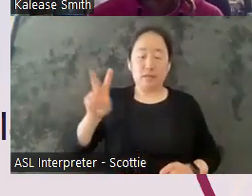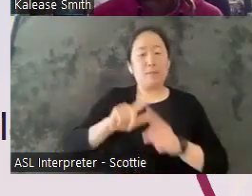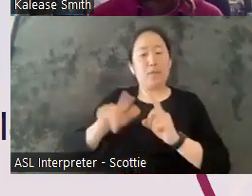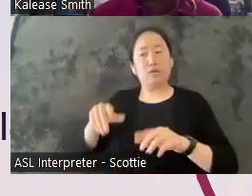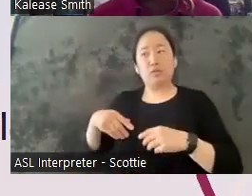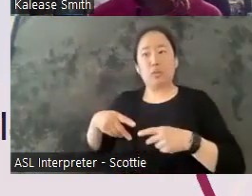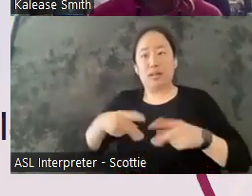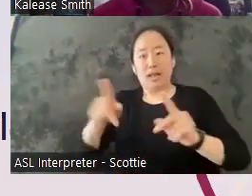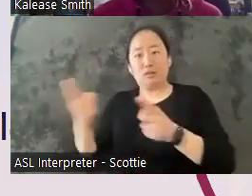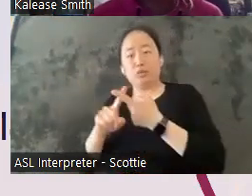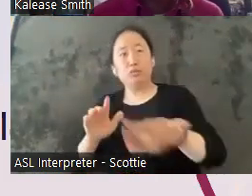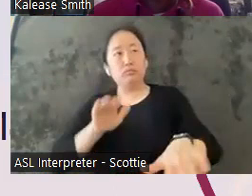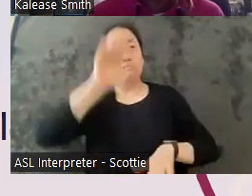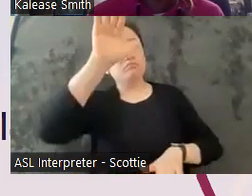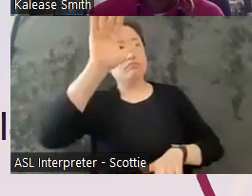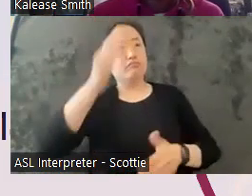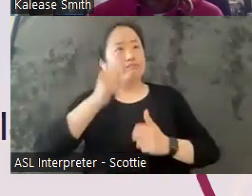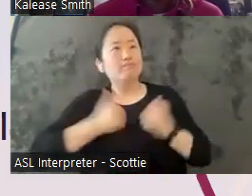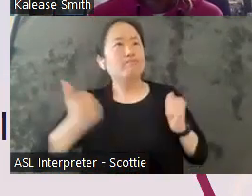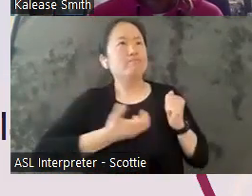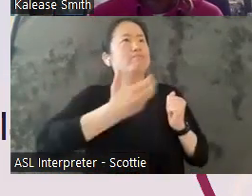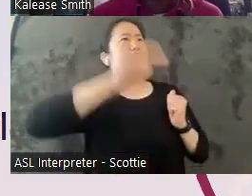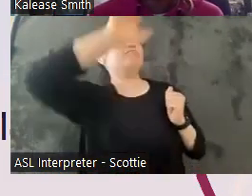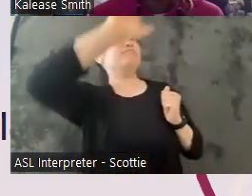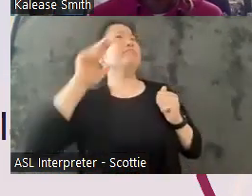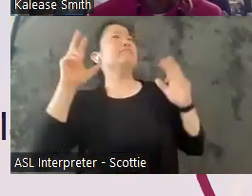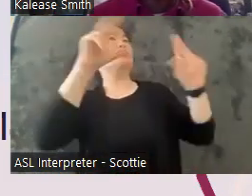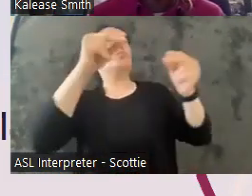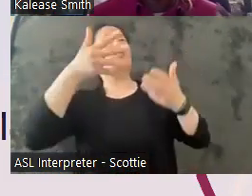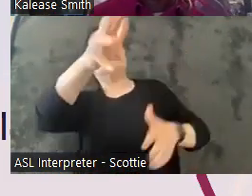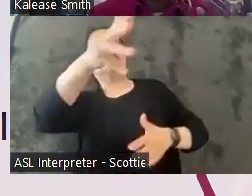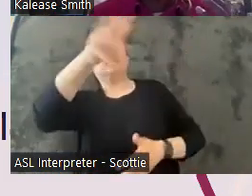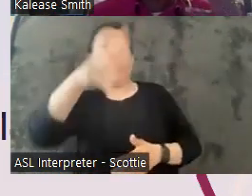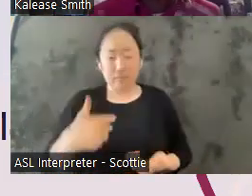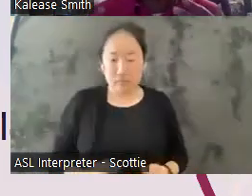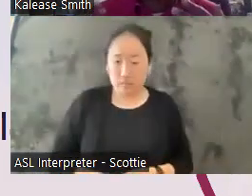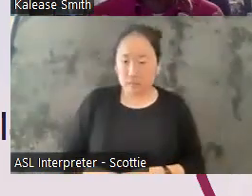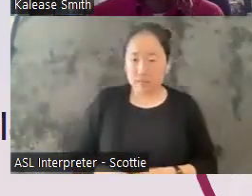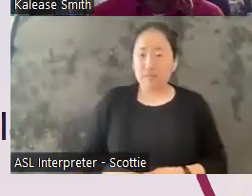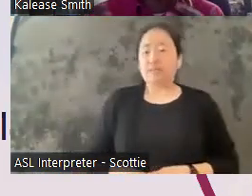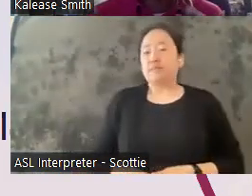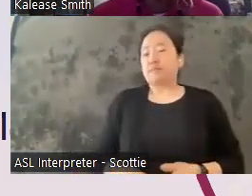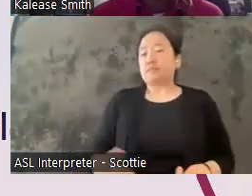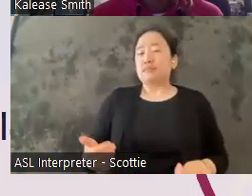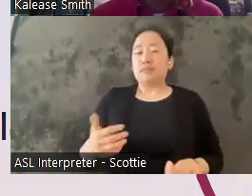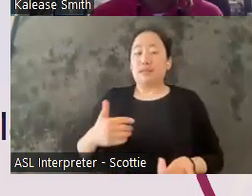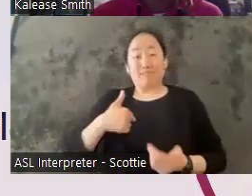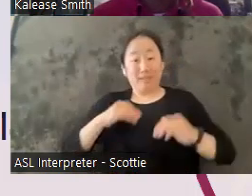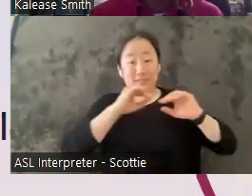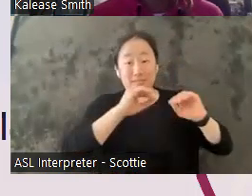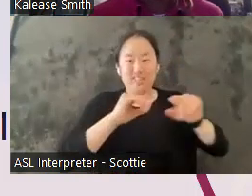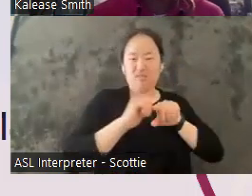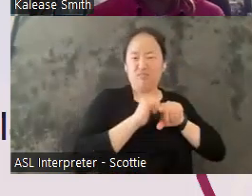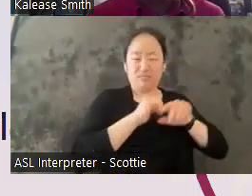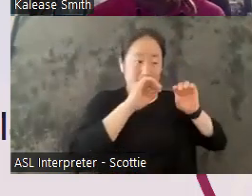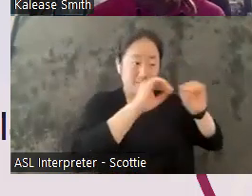and say, no, this is not okay. And I always say in my trainings that we, as individuals, we don't have control